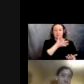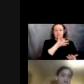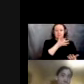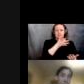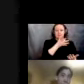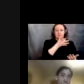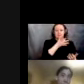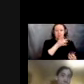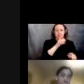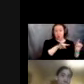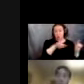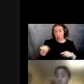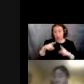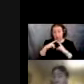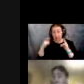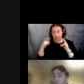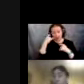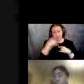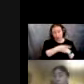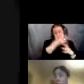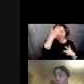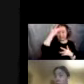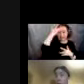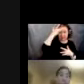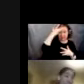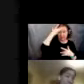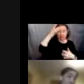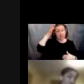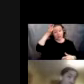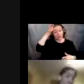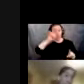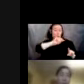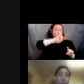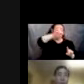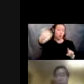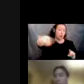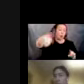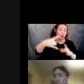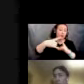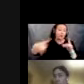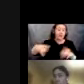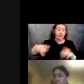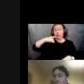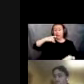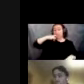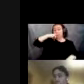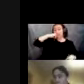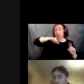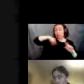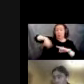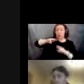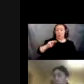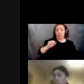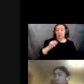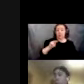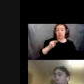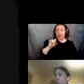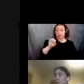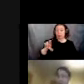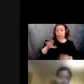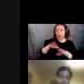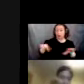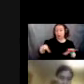camp because of illness, and the father would go to one camp and the kids would go to the Manzanar Children's Village for orphans,